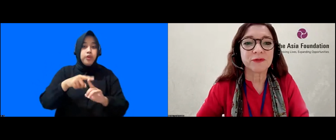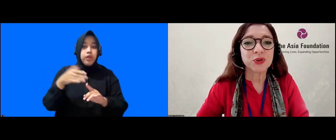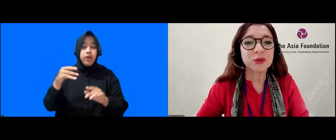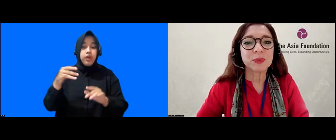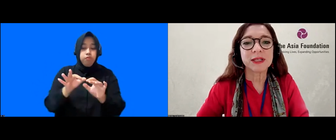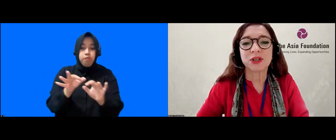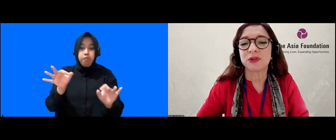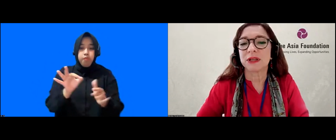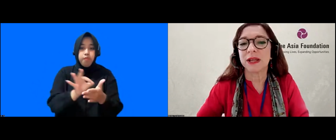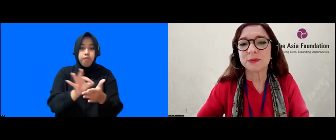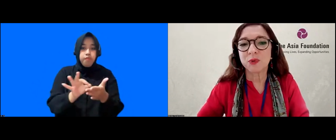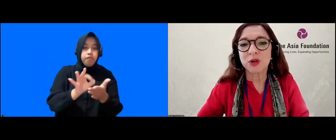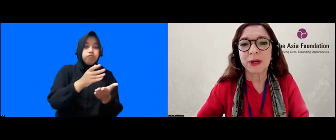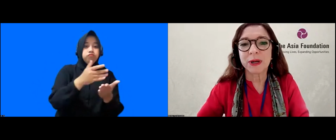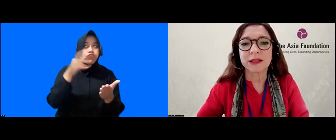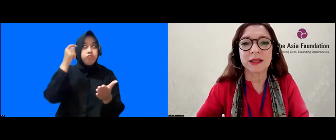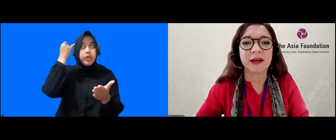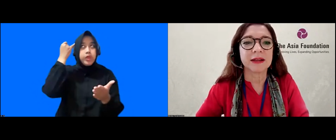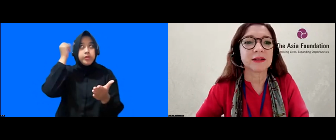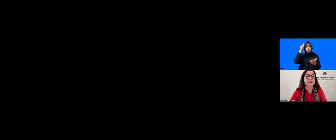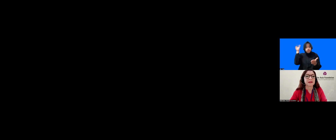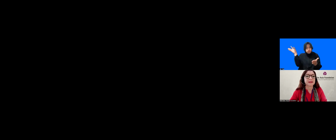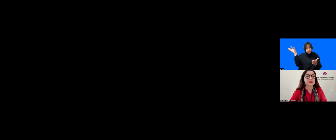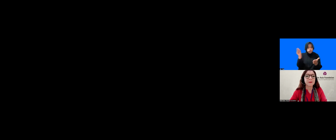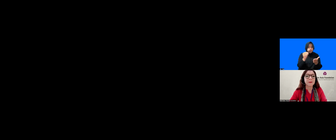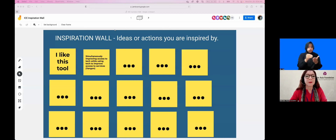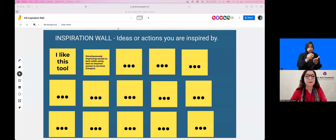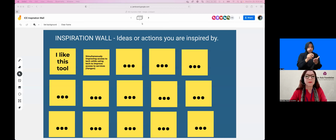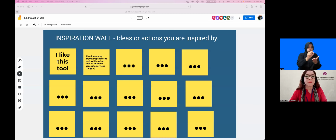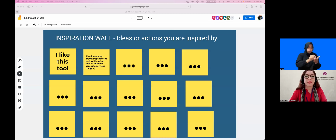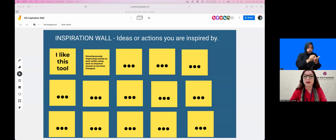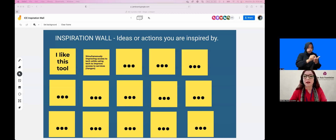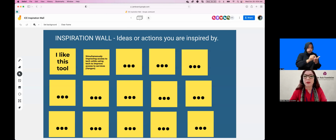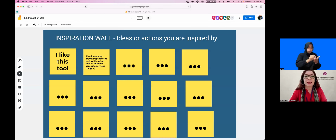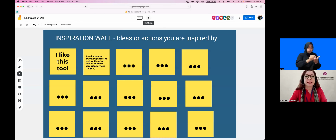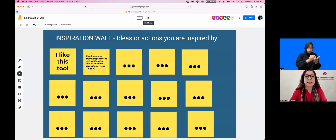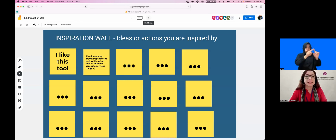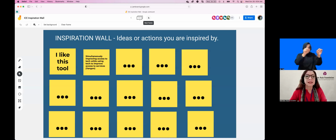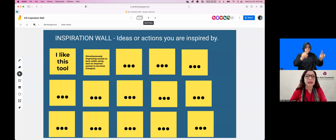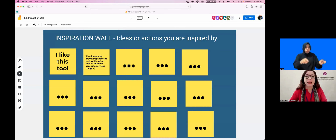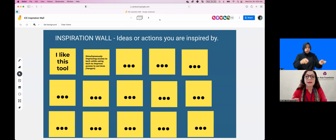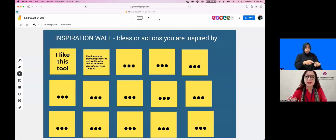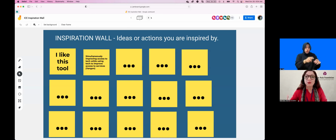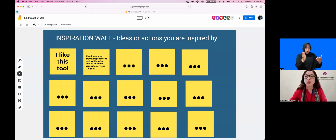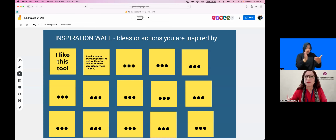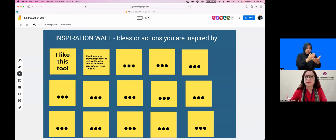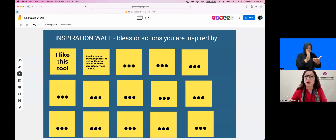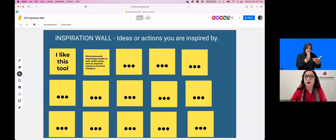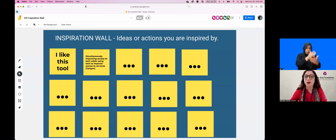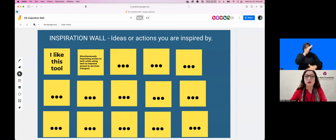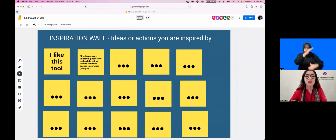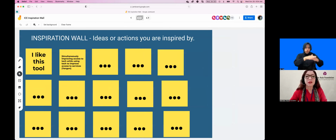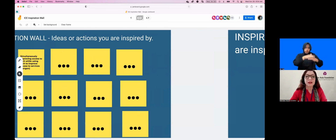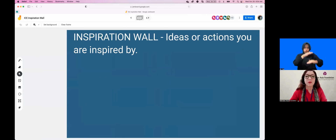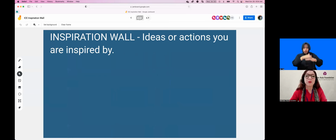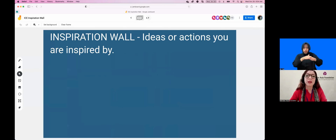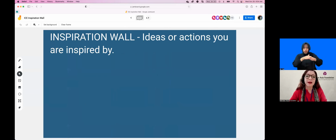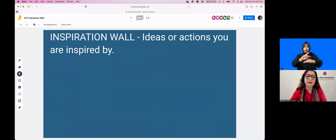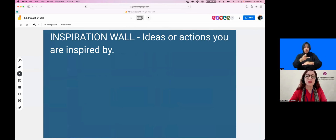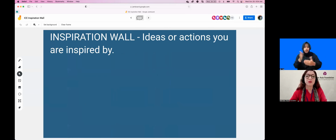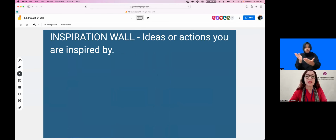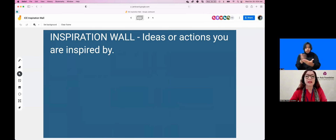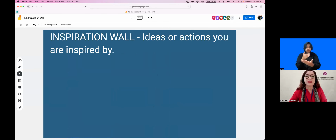full, please go to the next board by clicking the icons at the top. And as this will inform our future thinking, we would